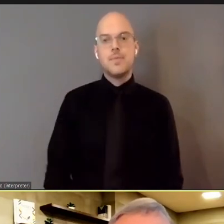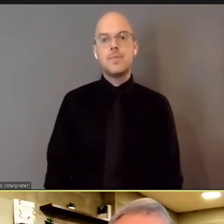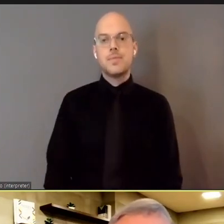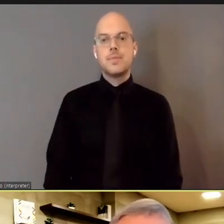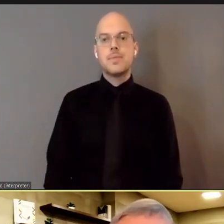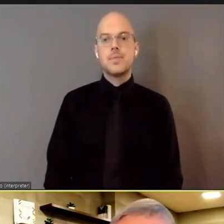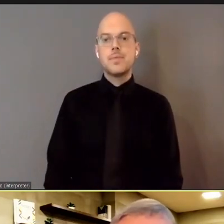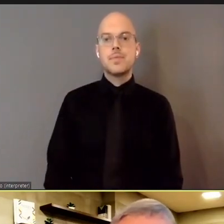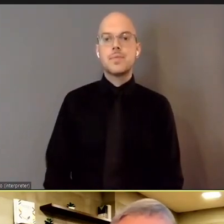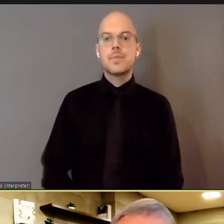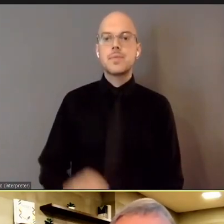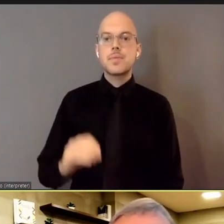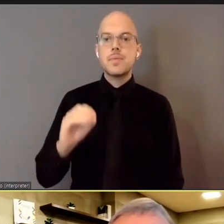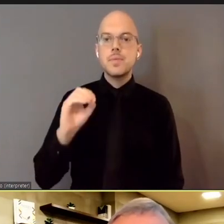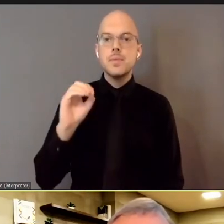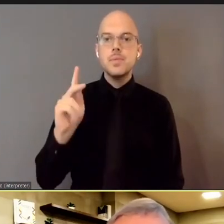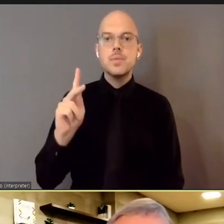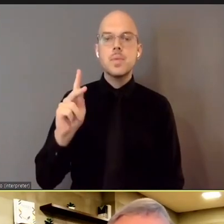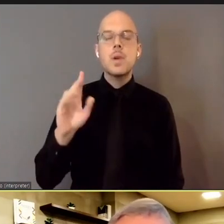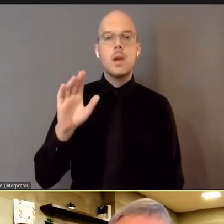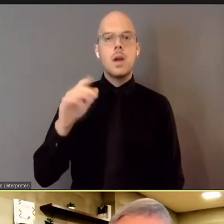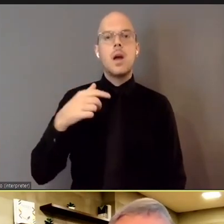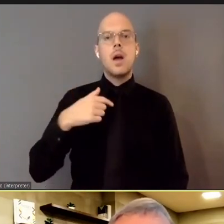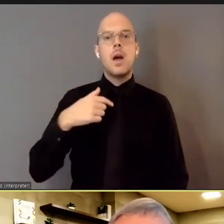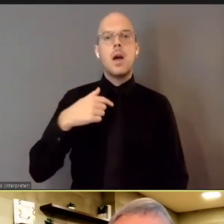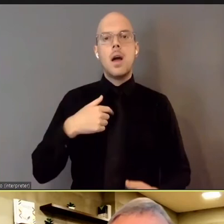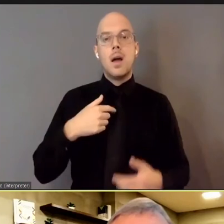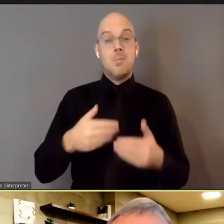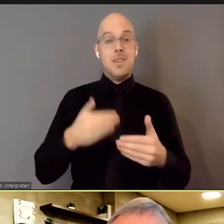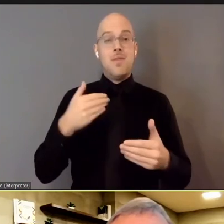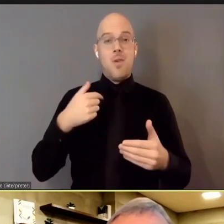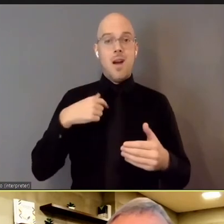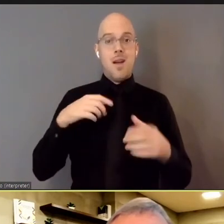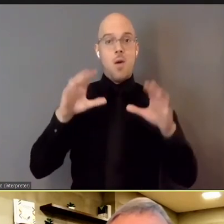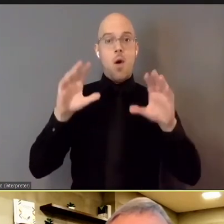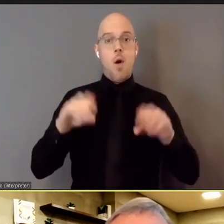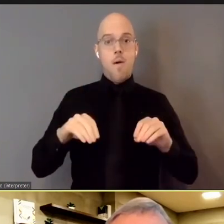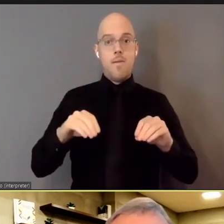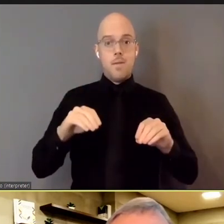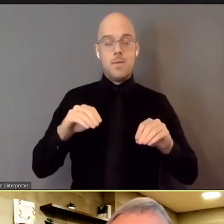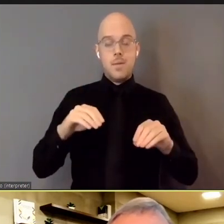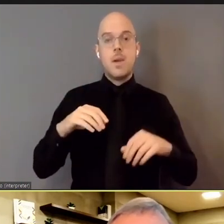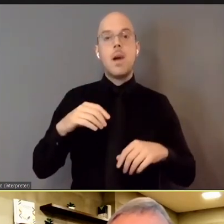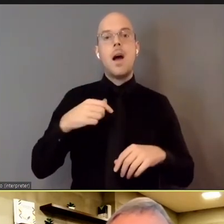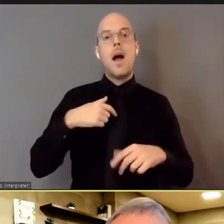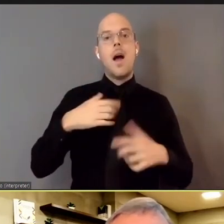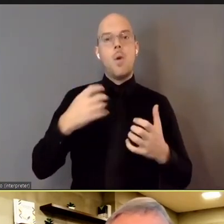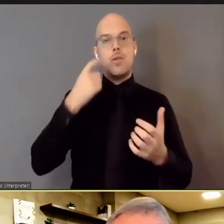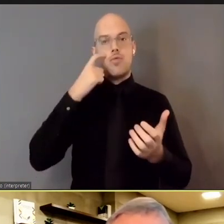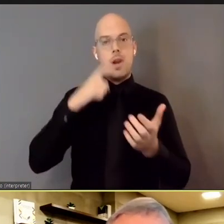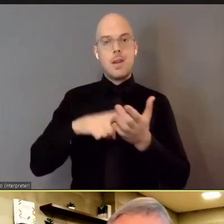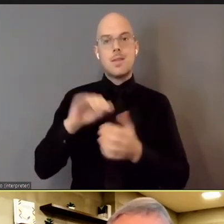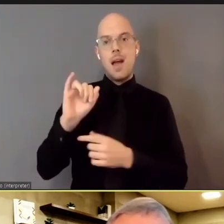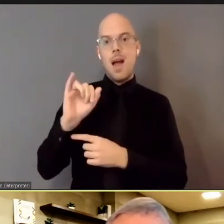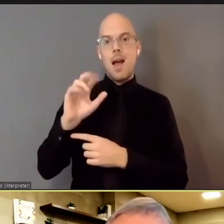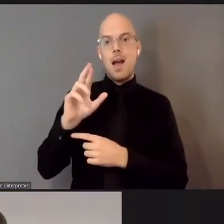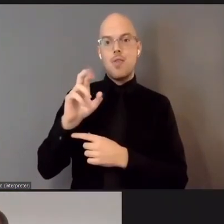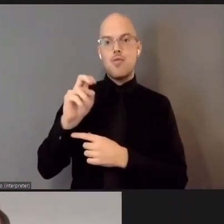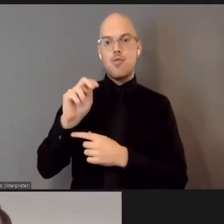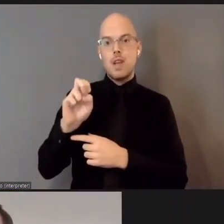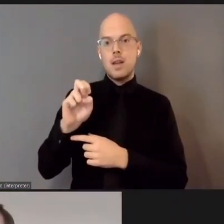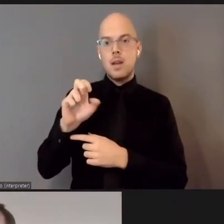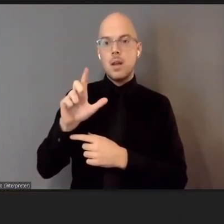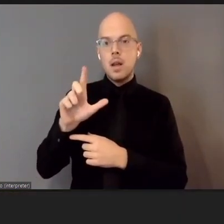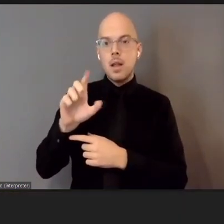Okay, so I'd like to, before I turn off my screen here, I'd like to recognize Irene Leach, who